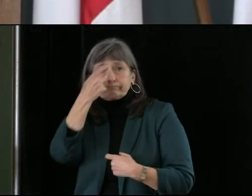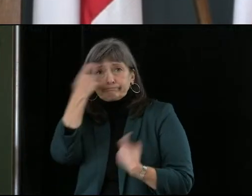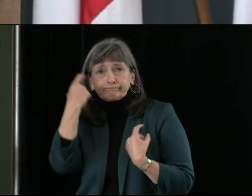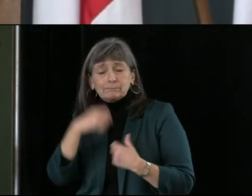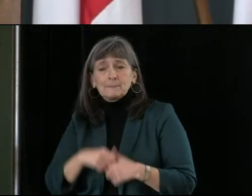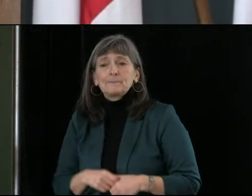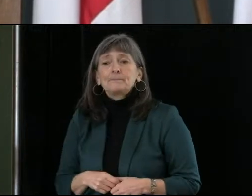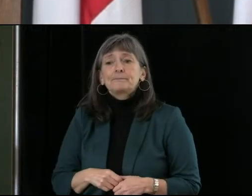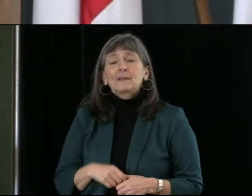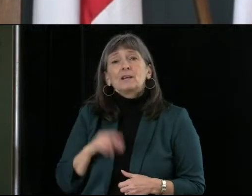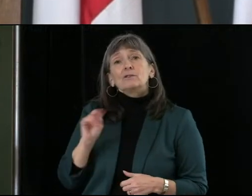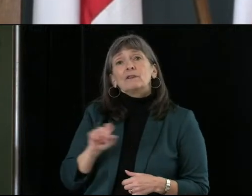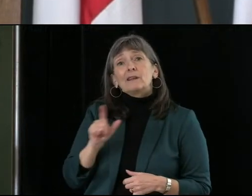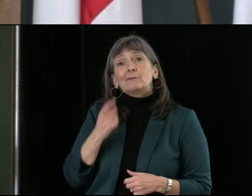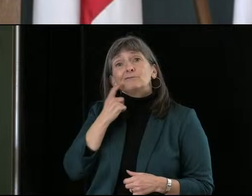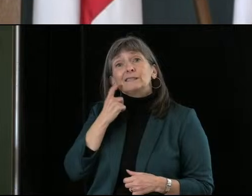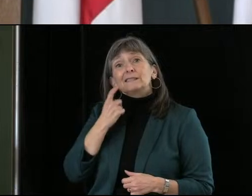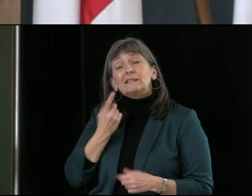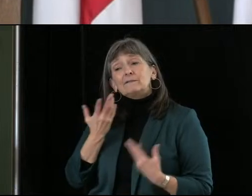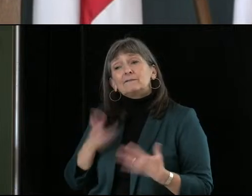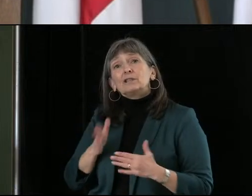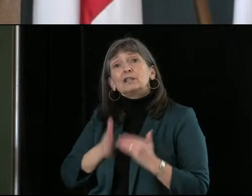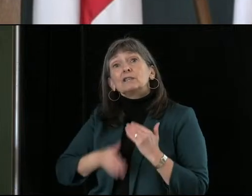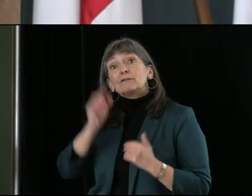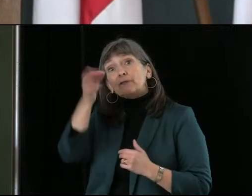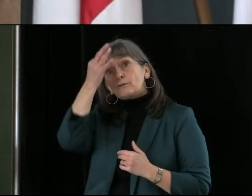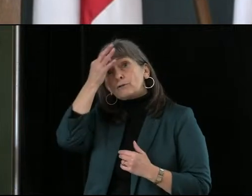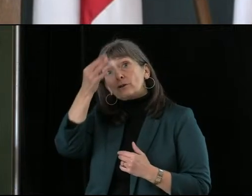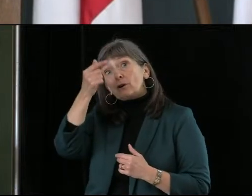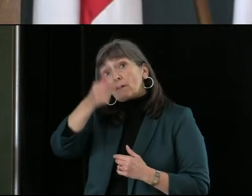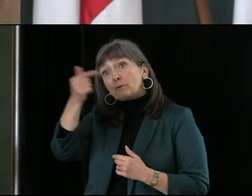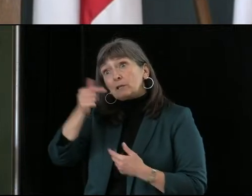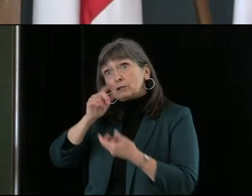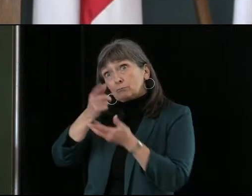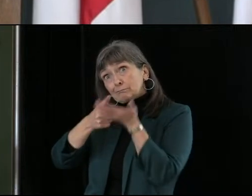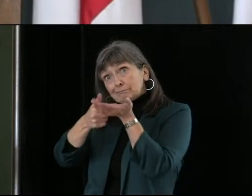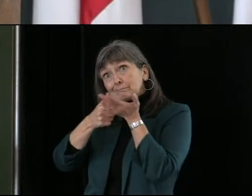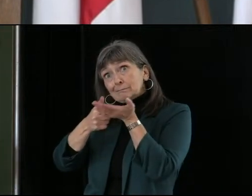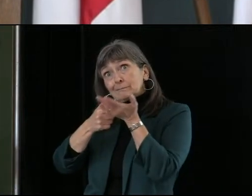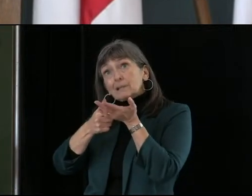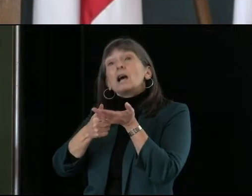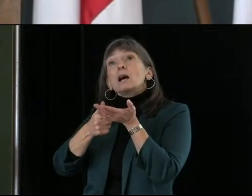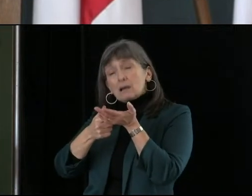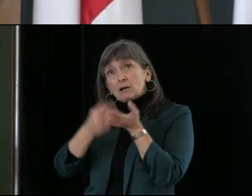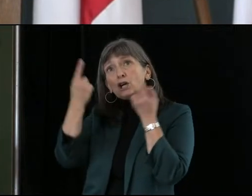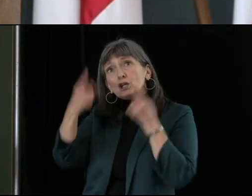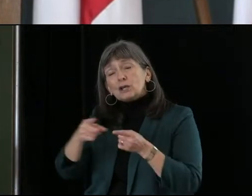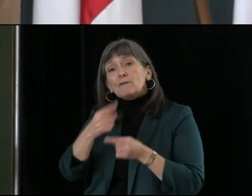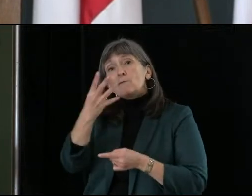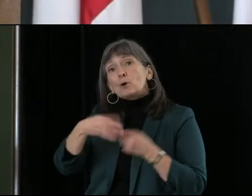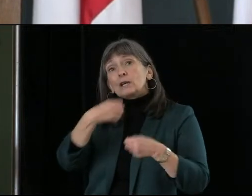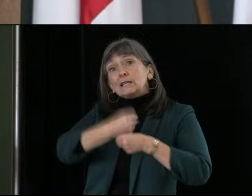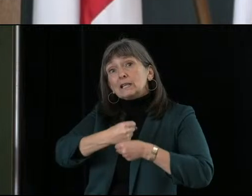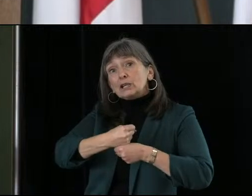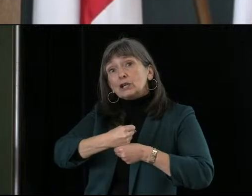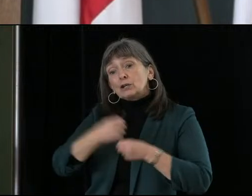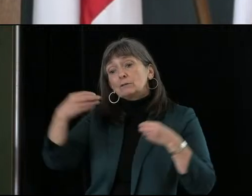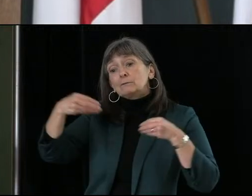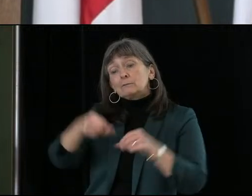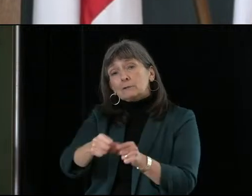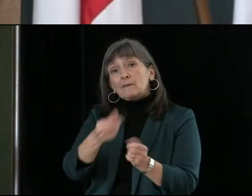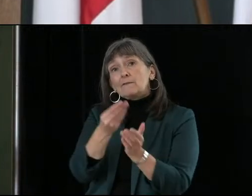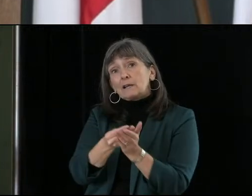Labrador recently concluded negotiations with the federal government on a 4-year bilateral funding agreement to support